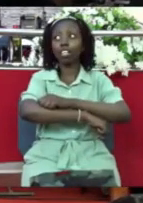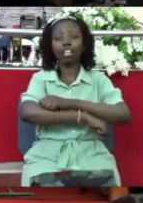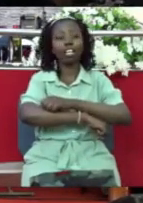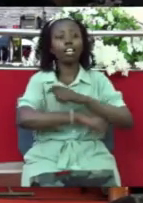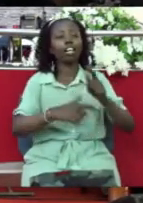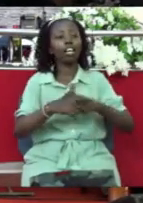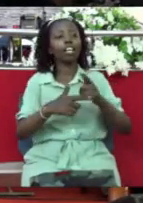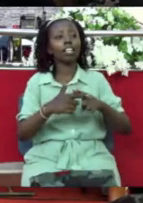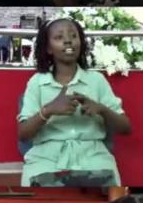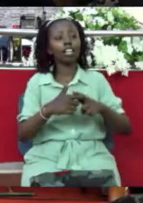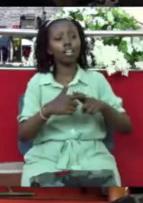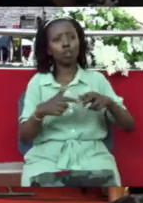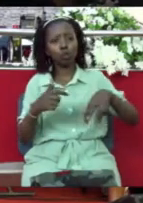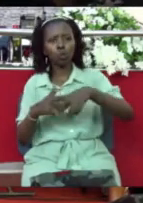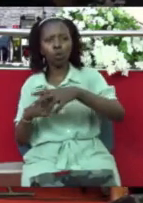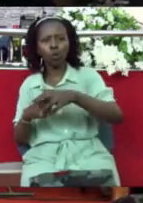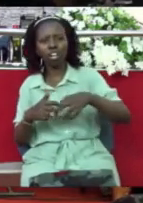2, 3, 4, 5 minutes to the shopping center.